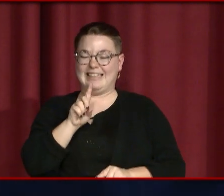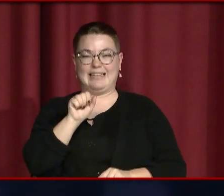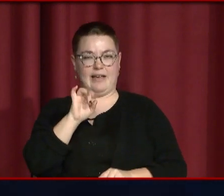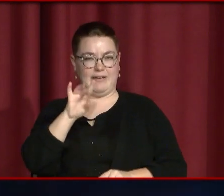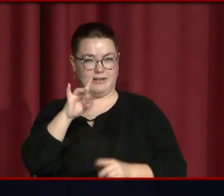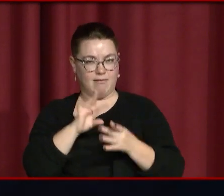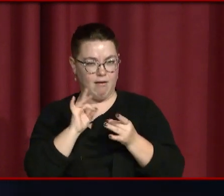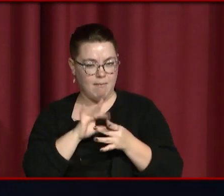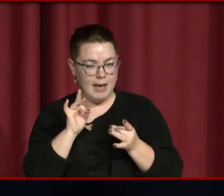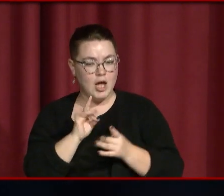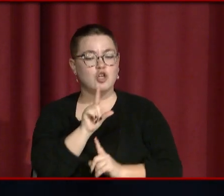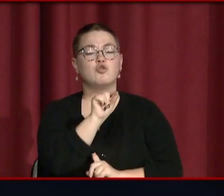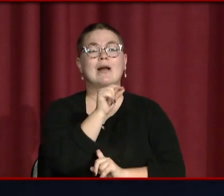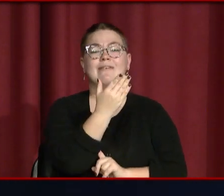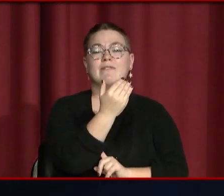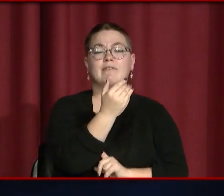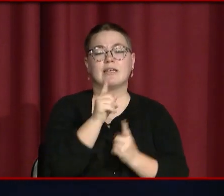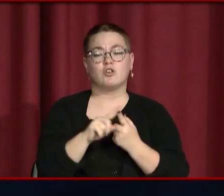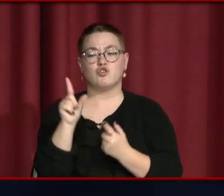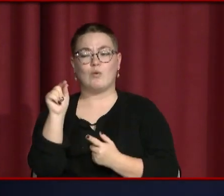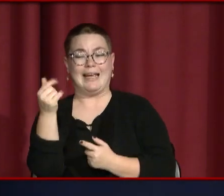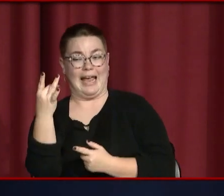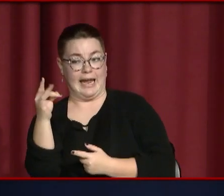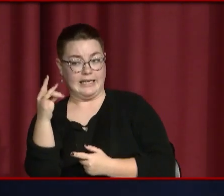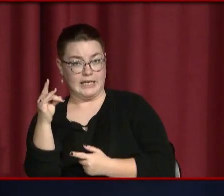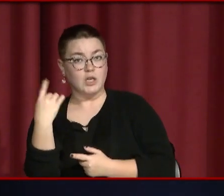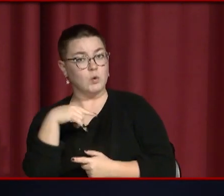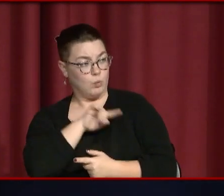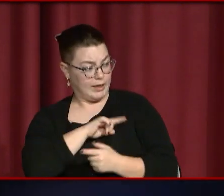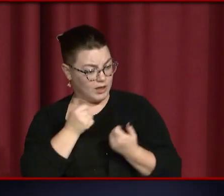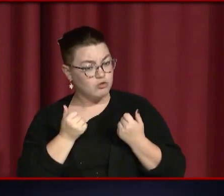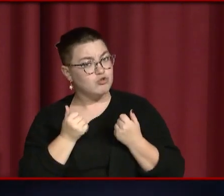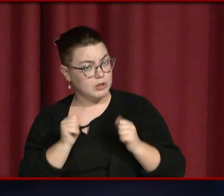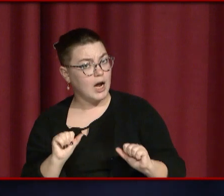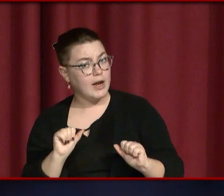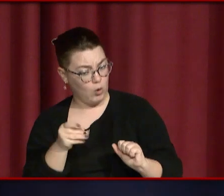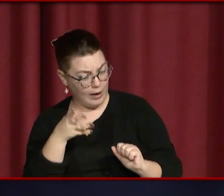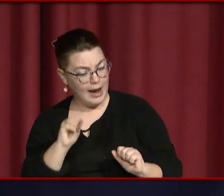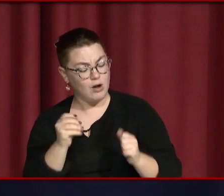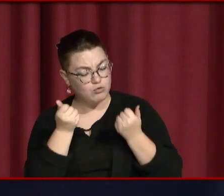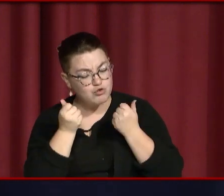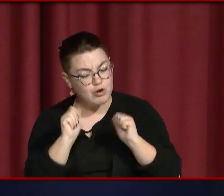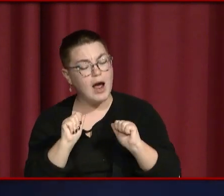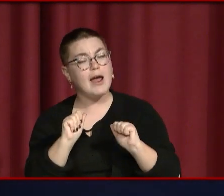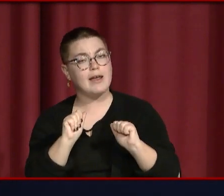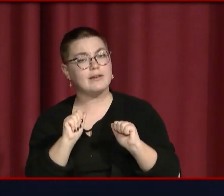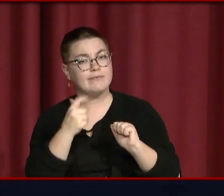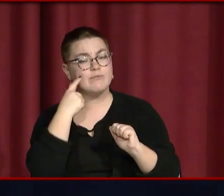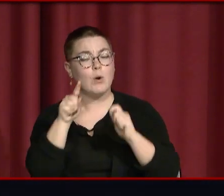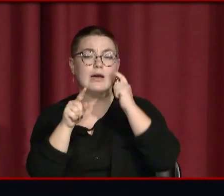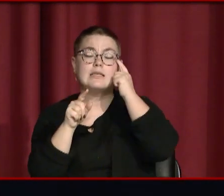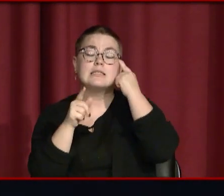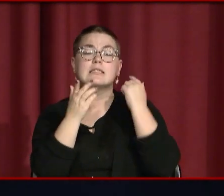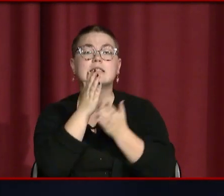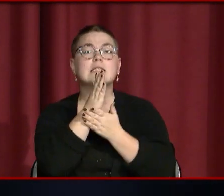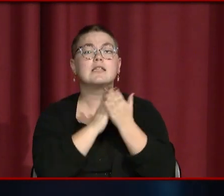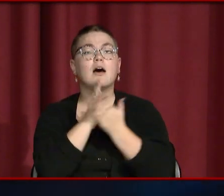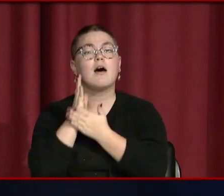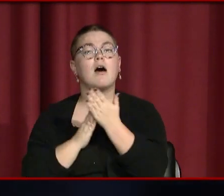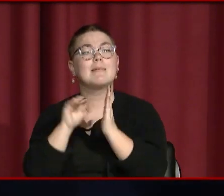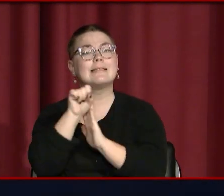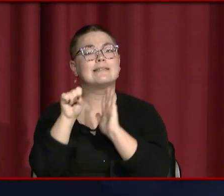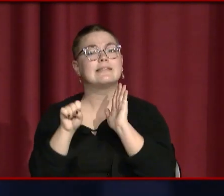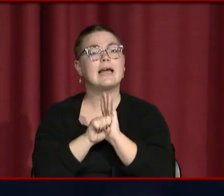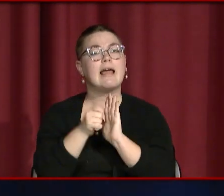and in 2018, we did make an effort to pass some changes as it relates to state legislative